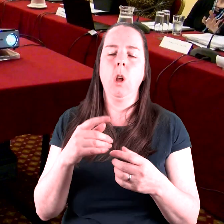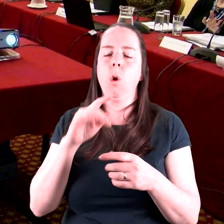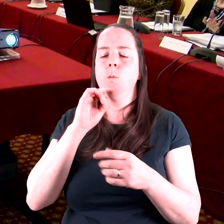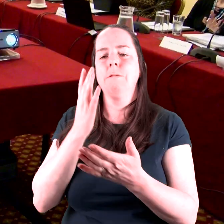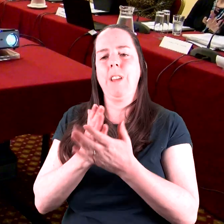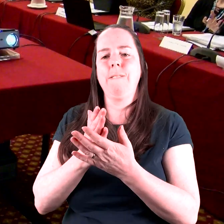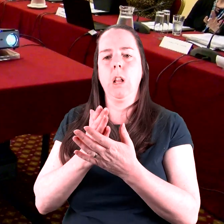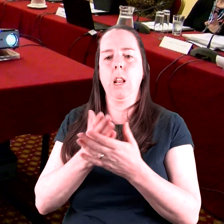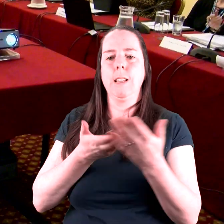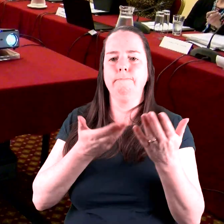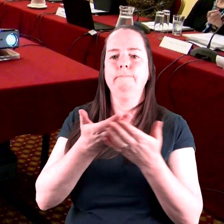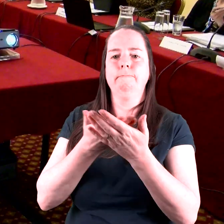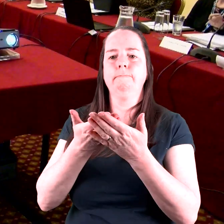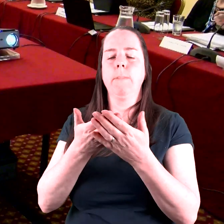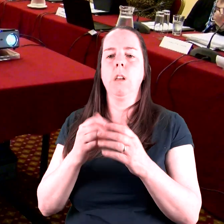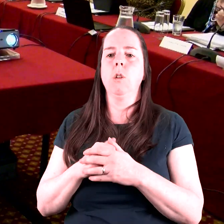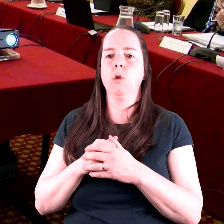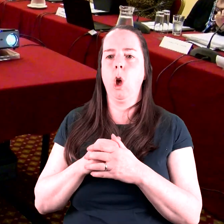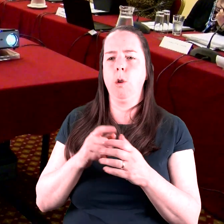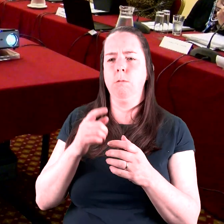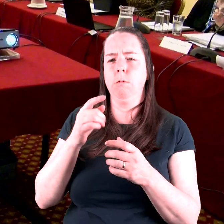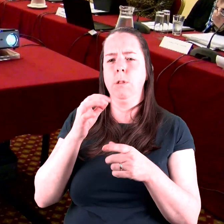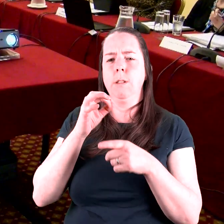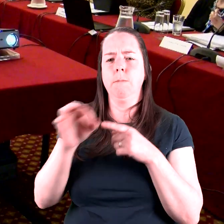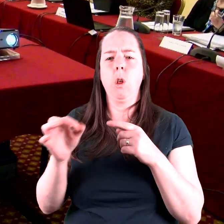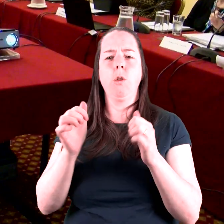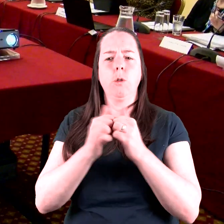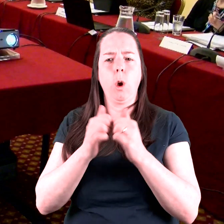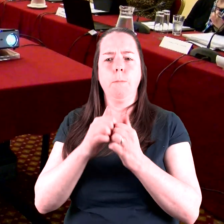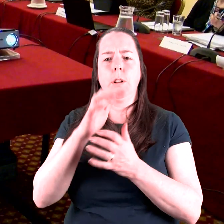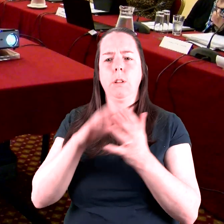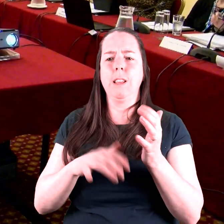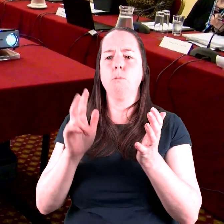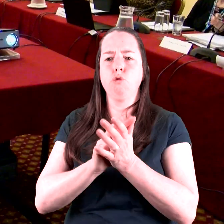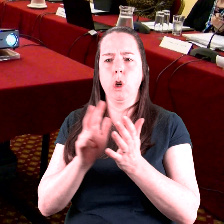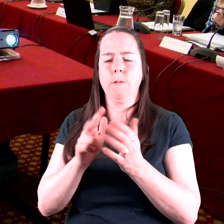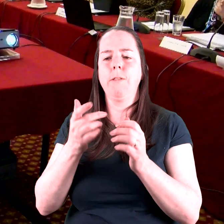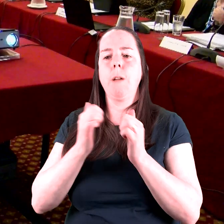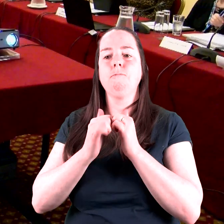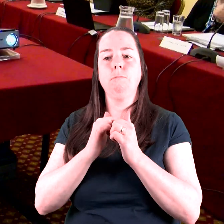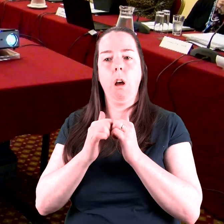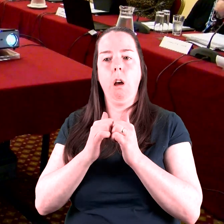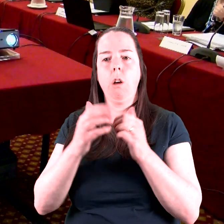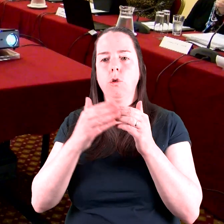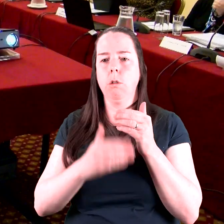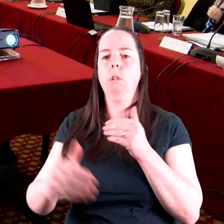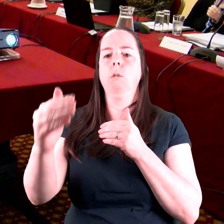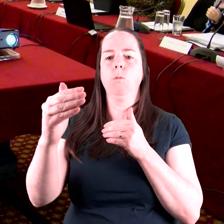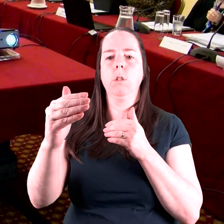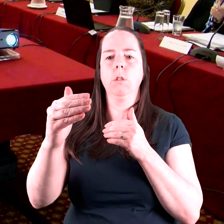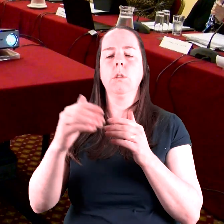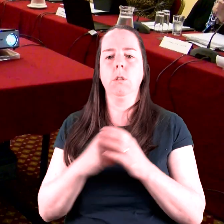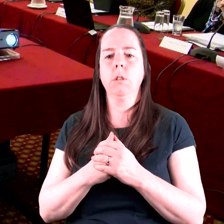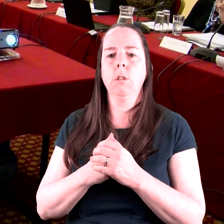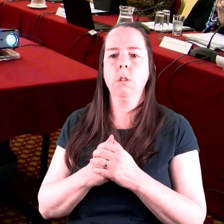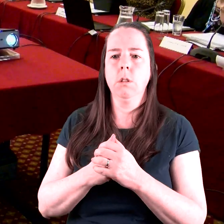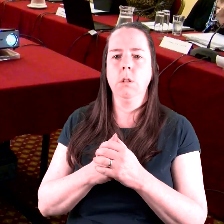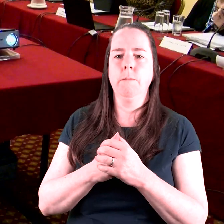we'll definitely take that on board. And I think particularly once the discussion document is approved, and then from